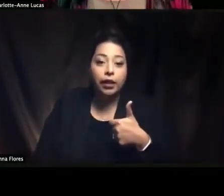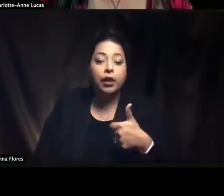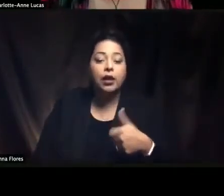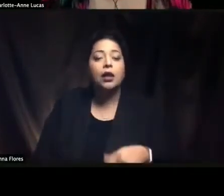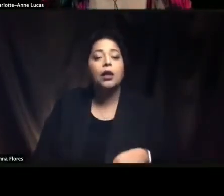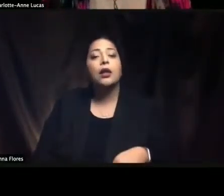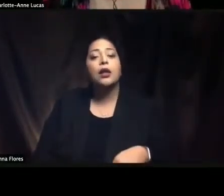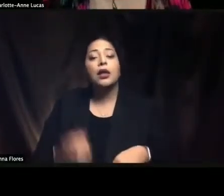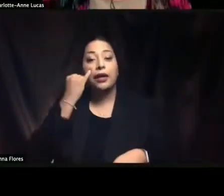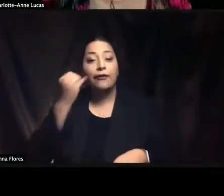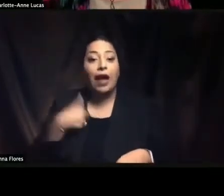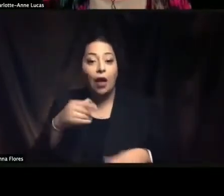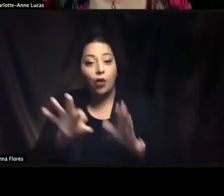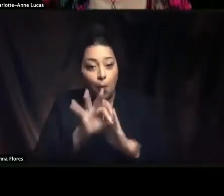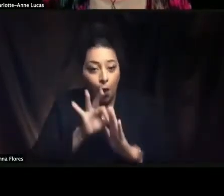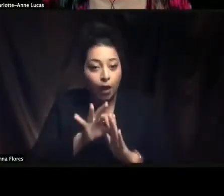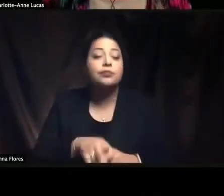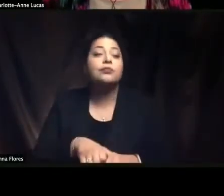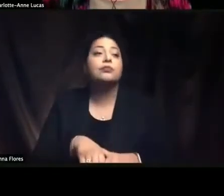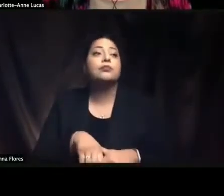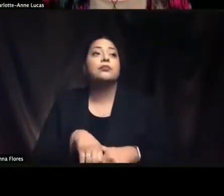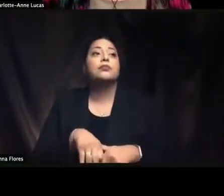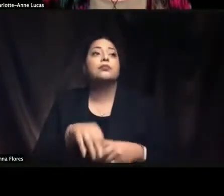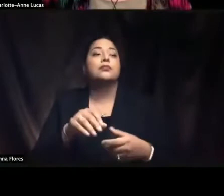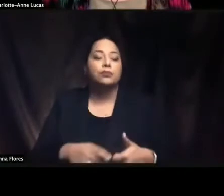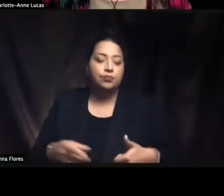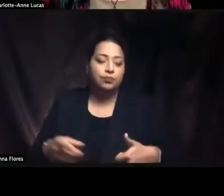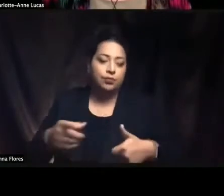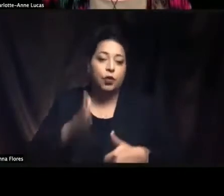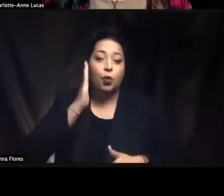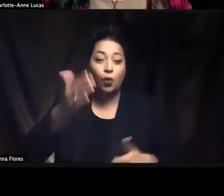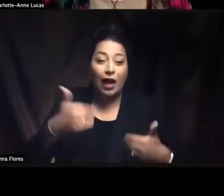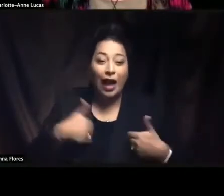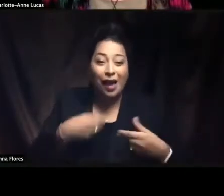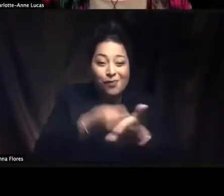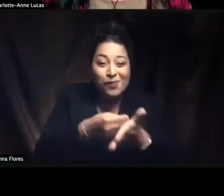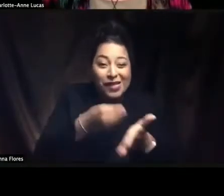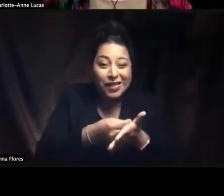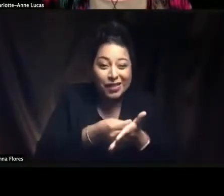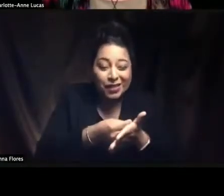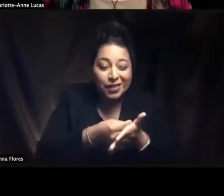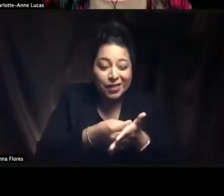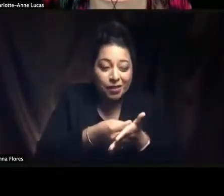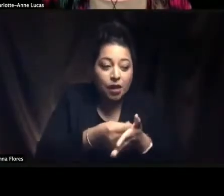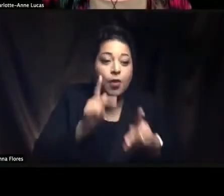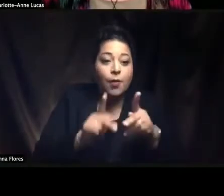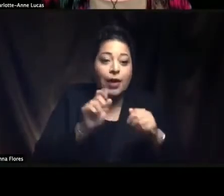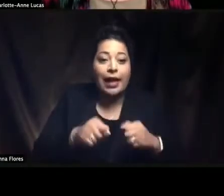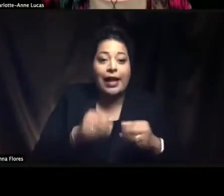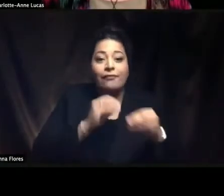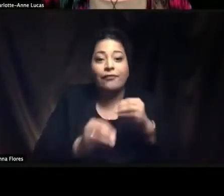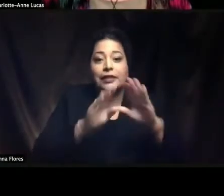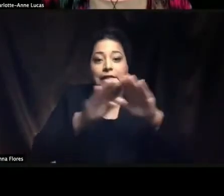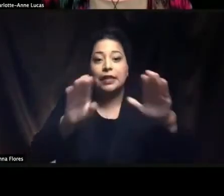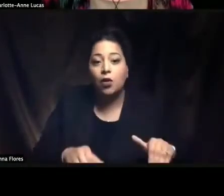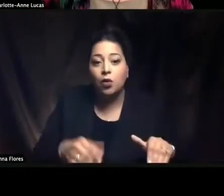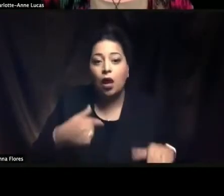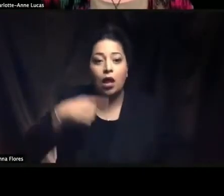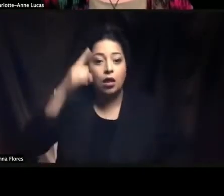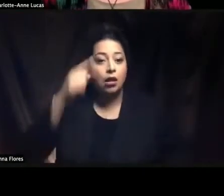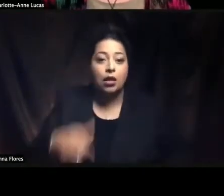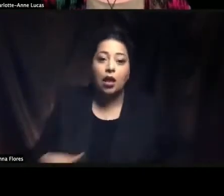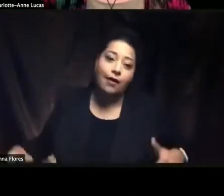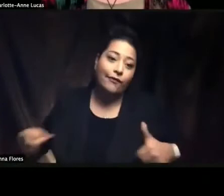elected, I would make sure that number one, there would be money in there where people can fix up their homes. I think that's the